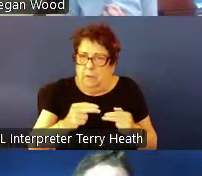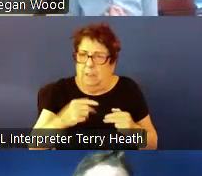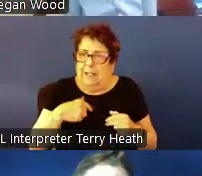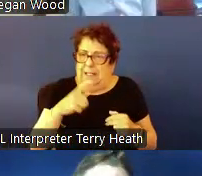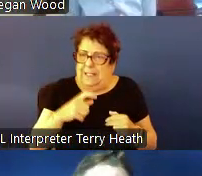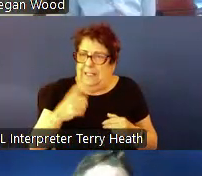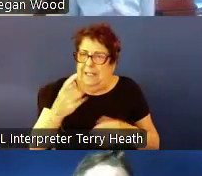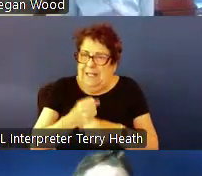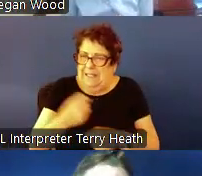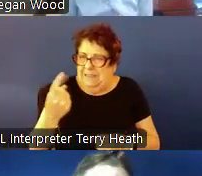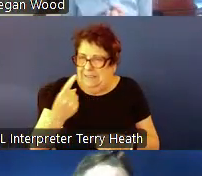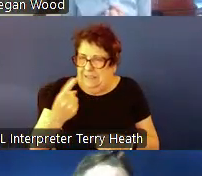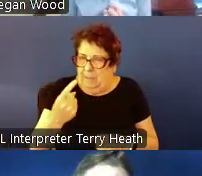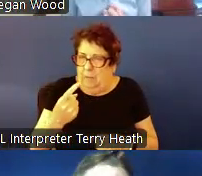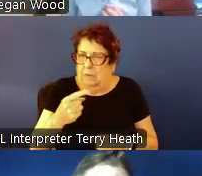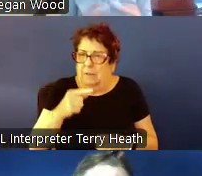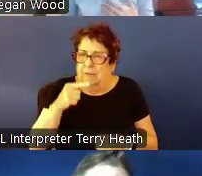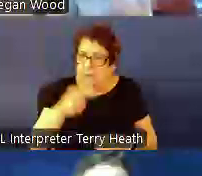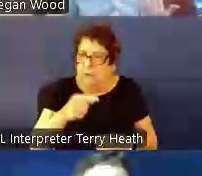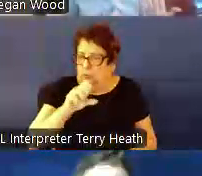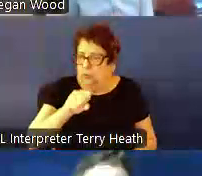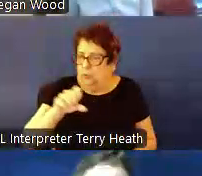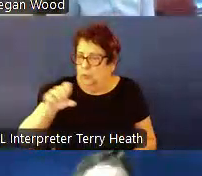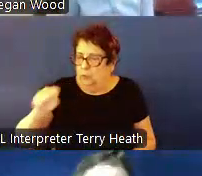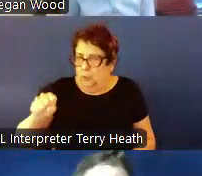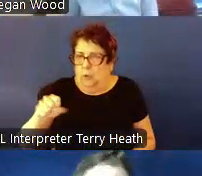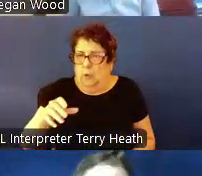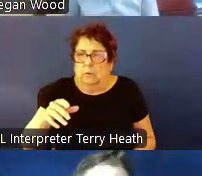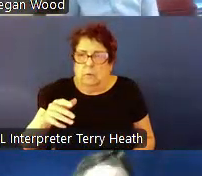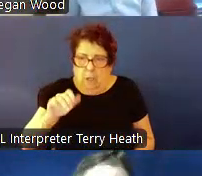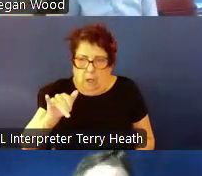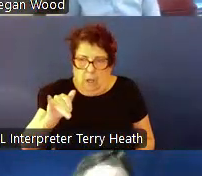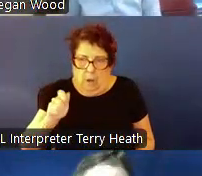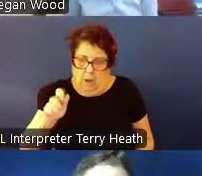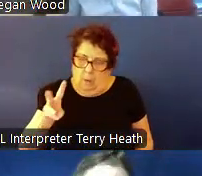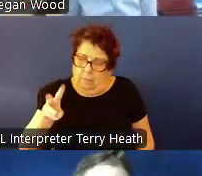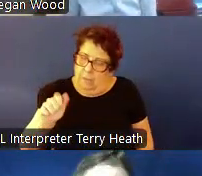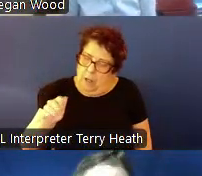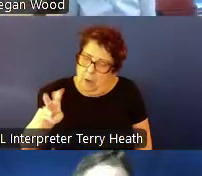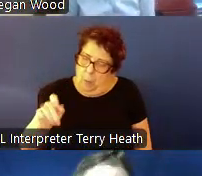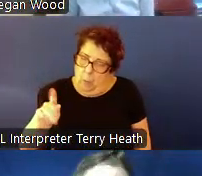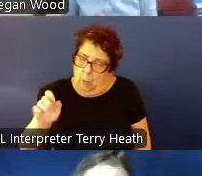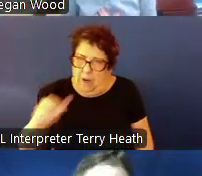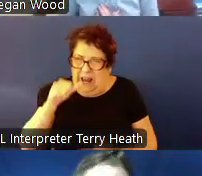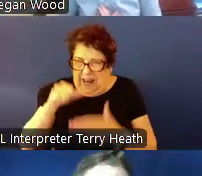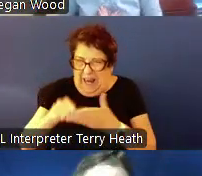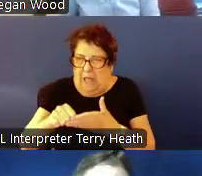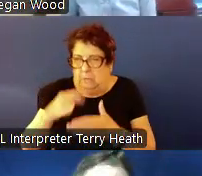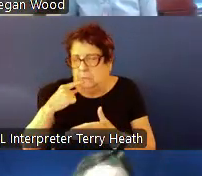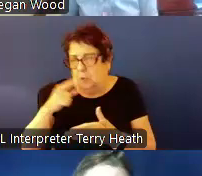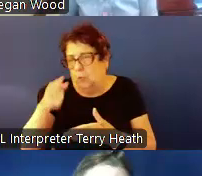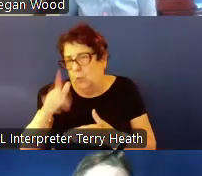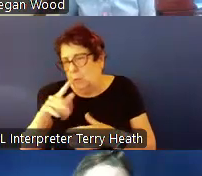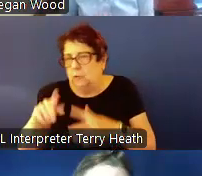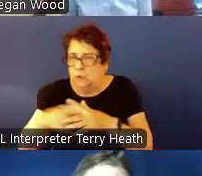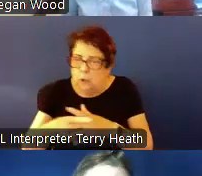their case manager upstairs, and then that will be useful for applying for assistance somewhere. It's very easy for me to scan